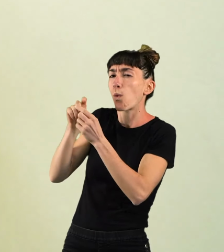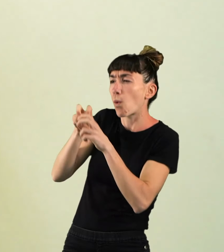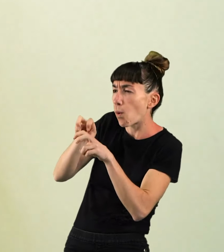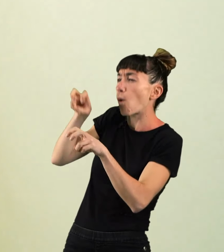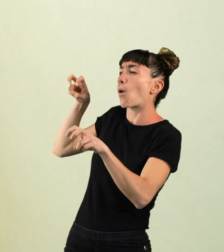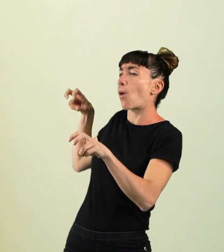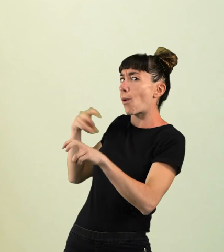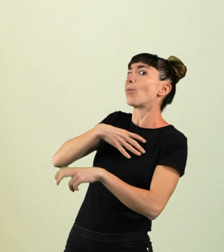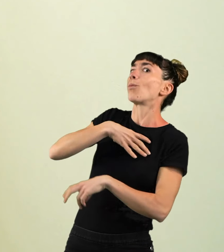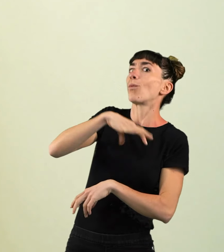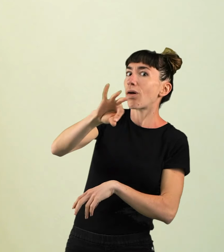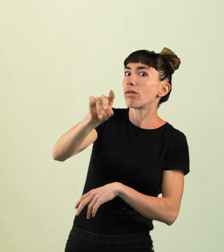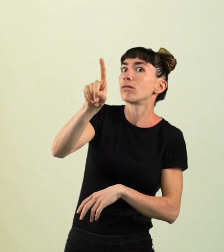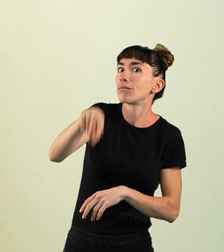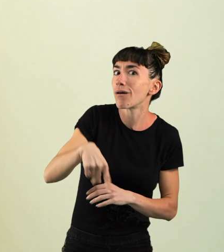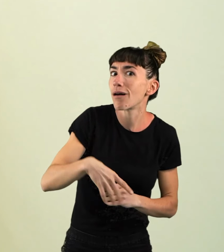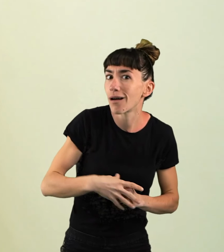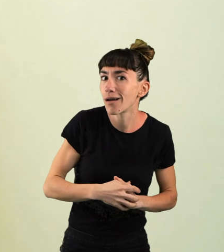distant times.